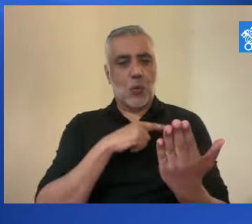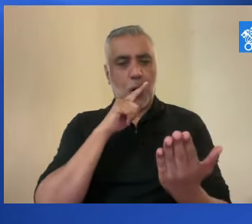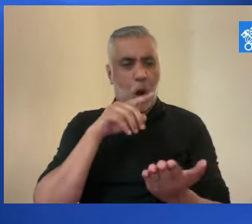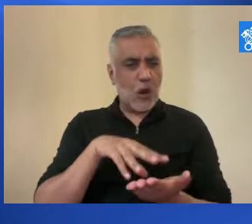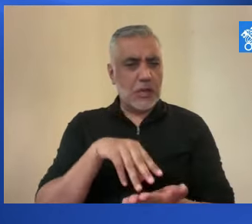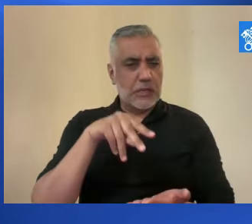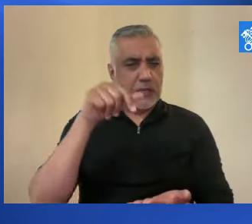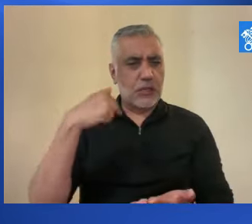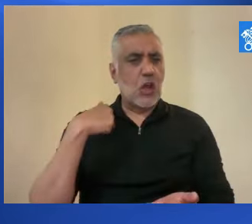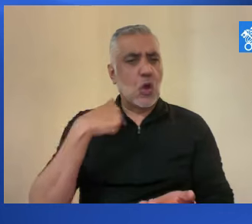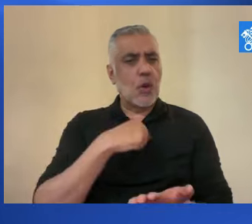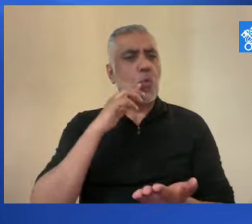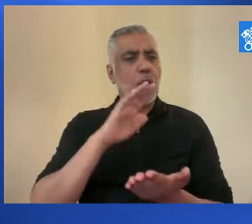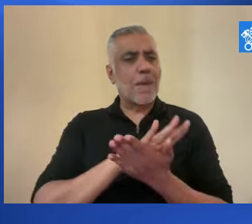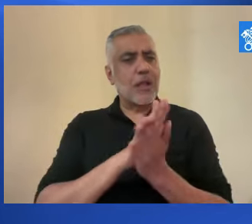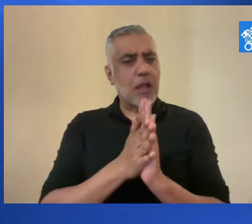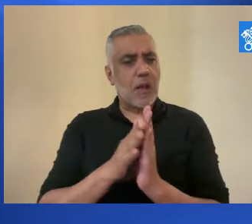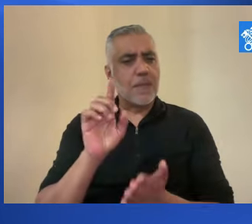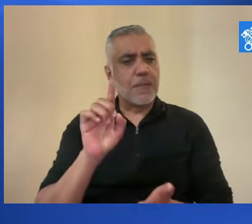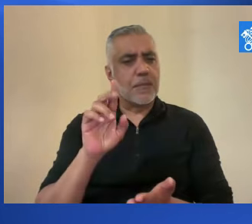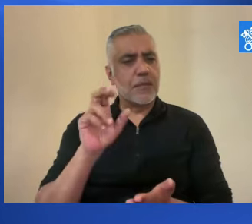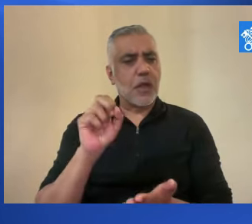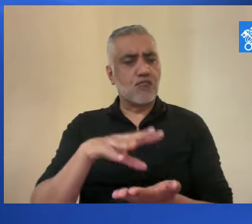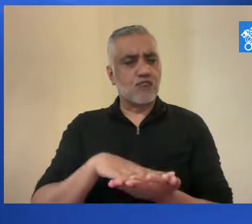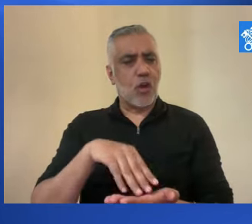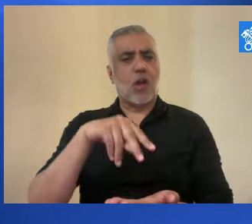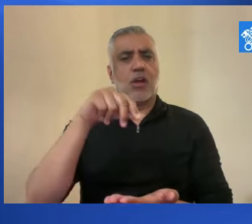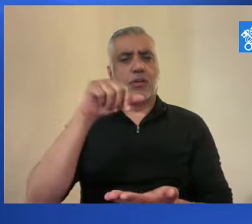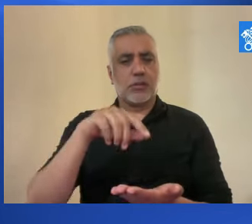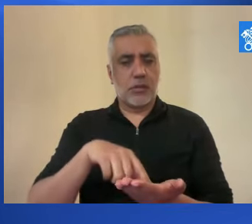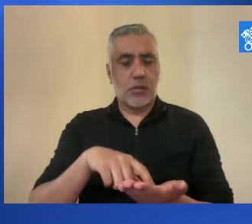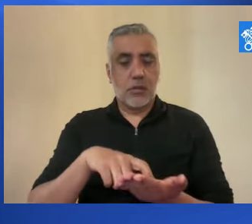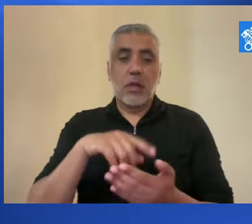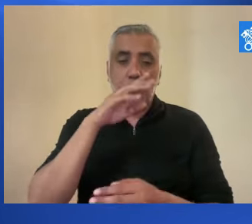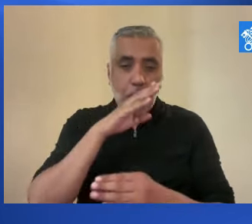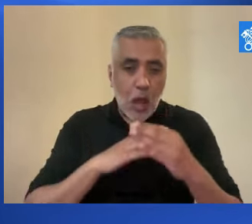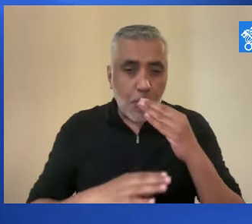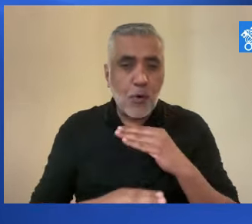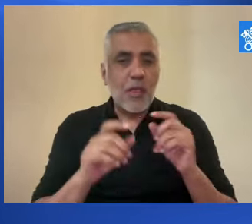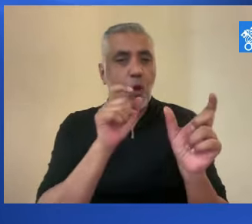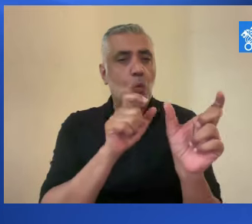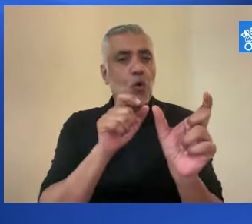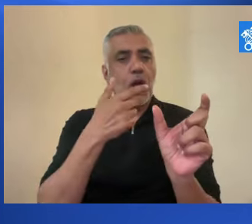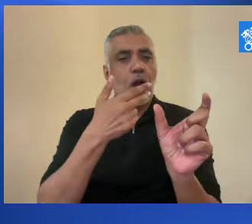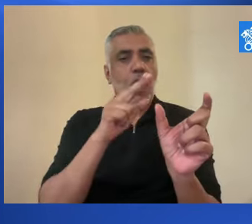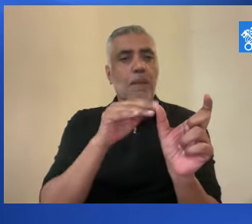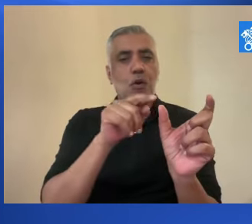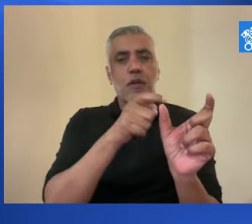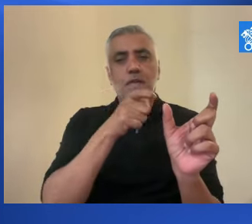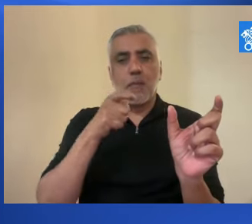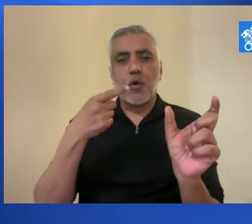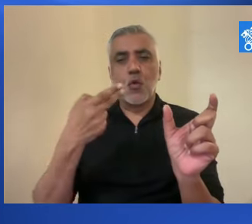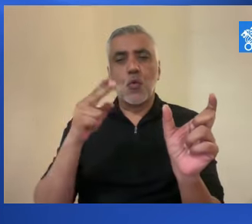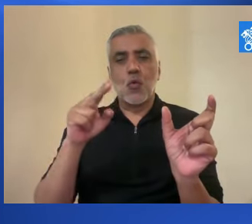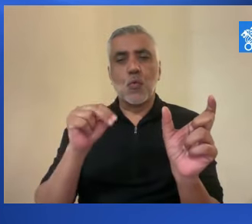Indeed, humble, the word humble, derives from humus, or earth. And